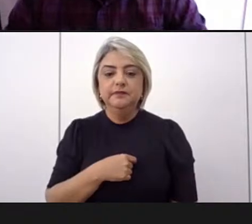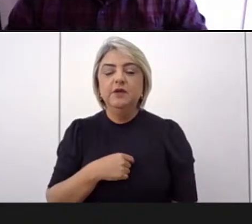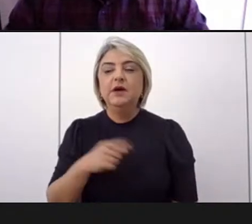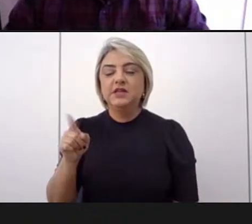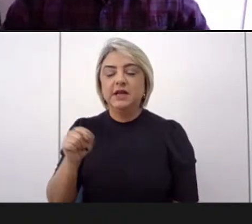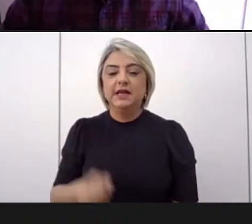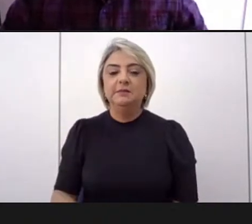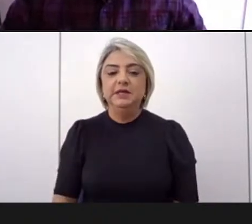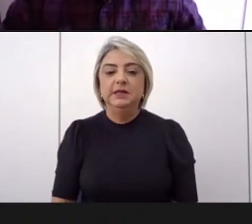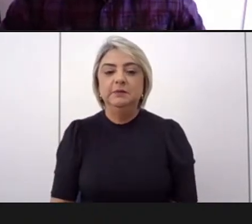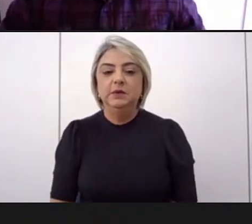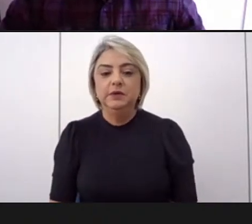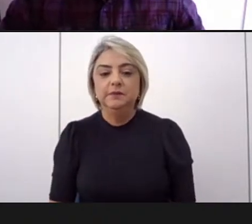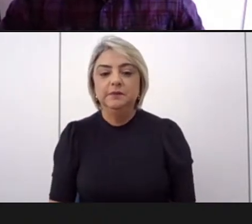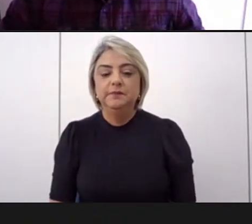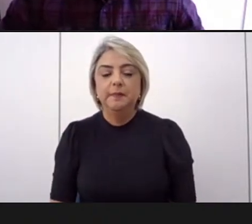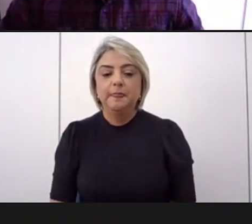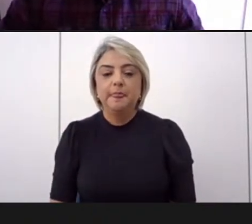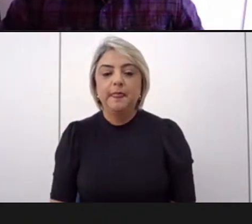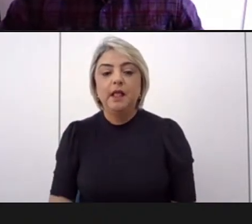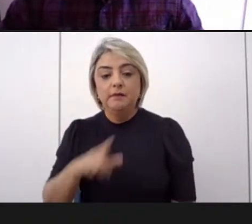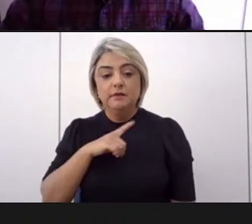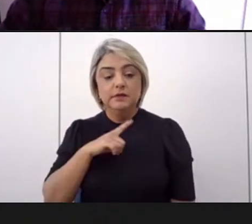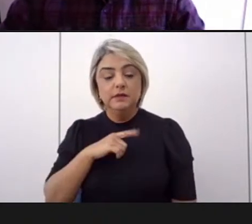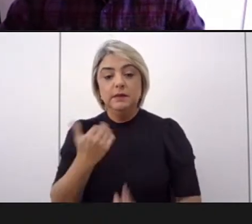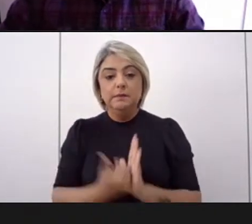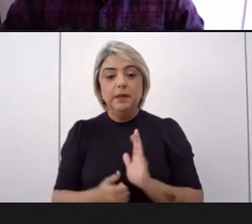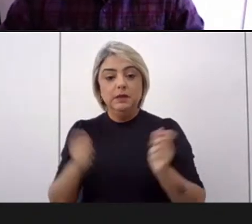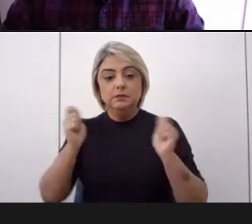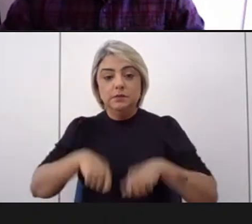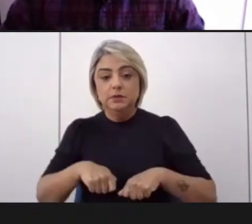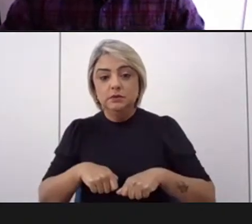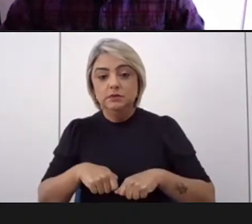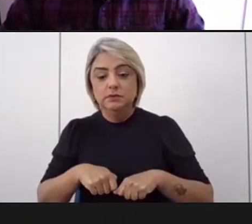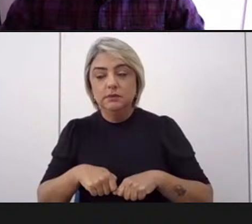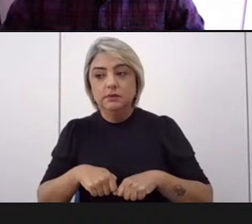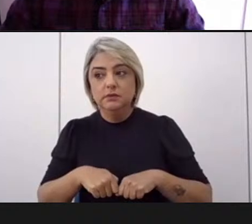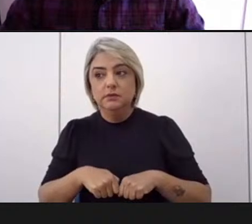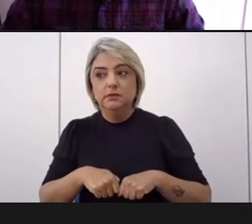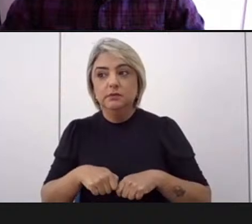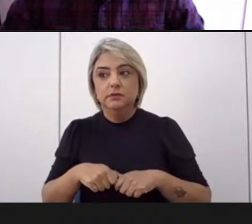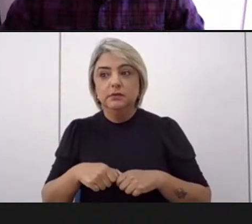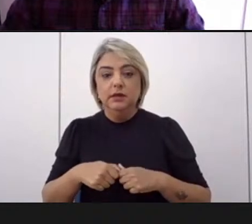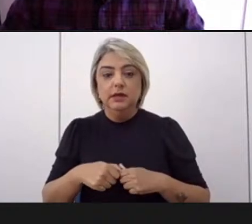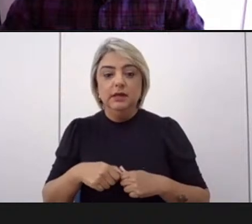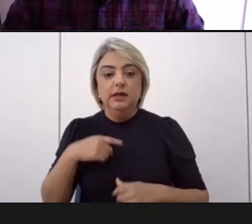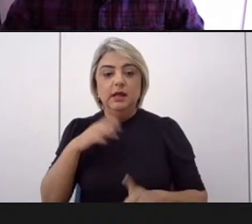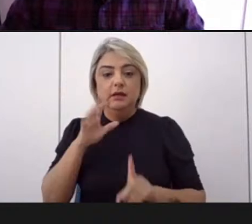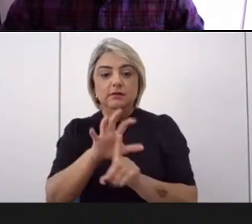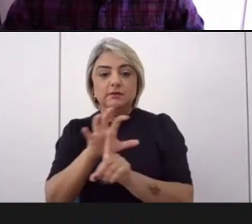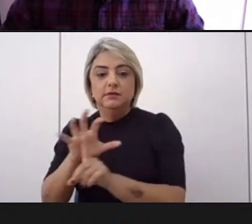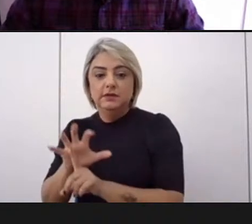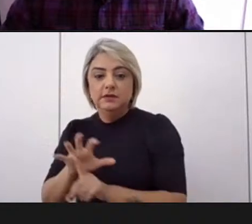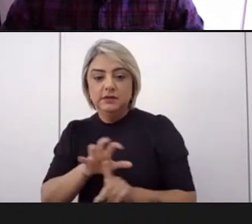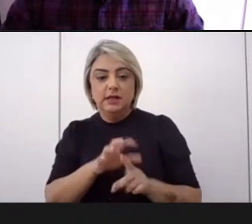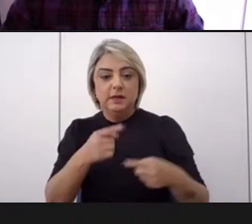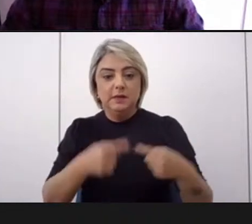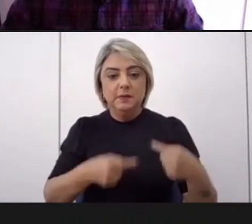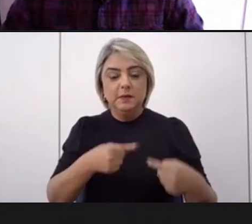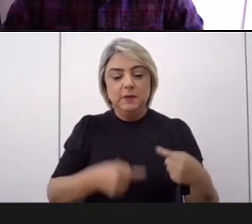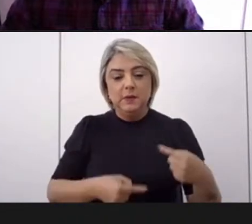You have less possibilities to act to influence public policy, but these